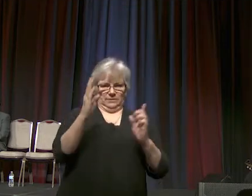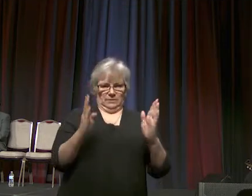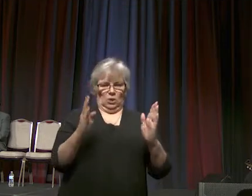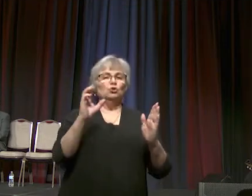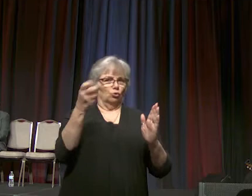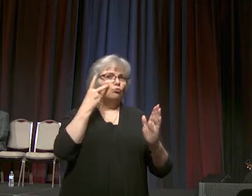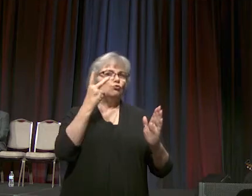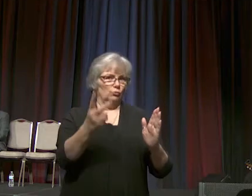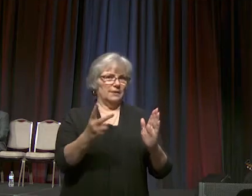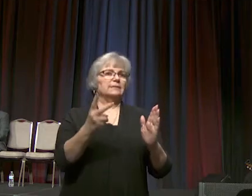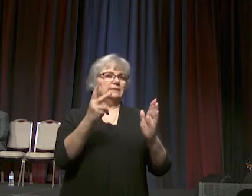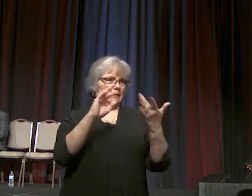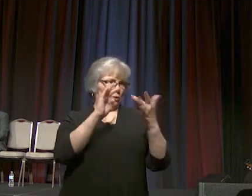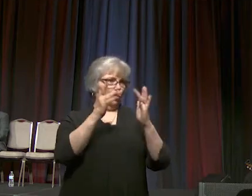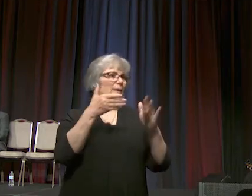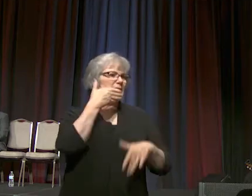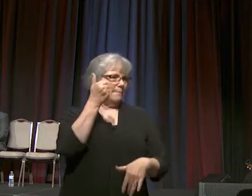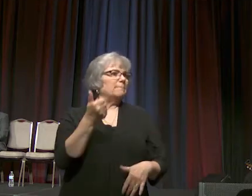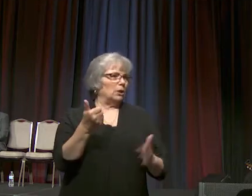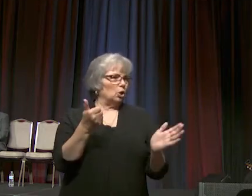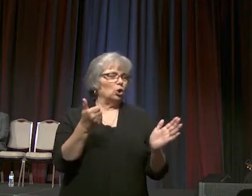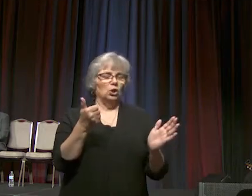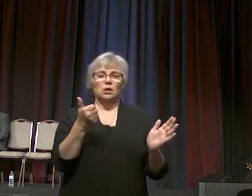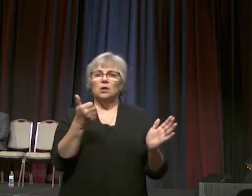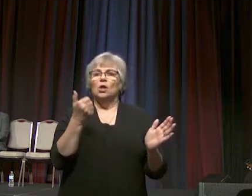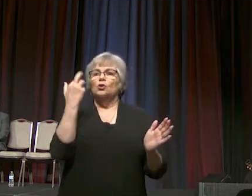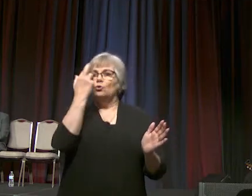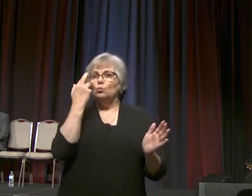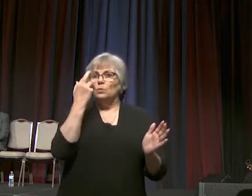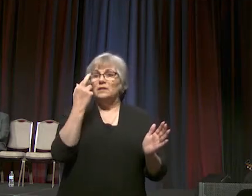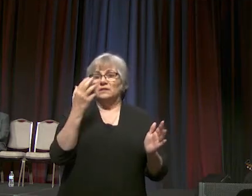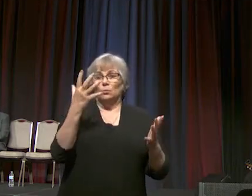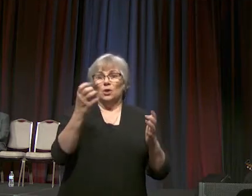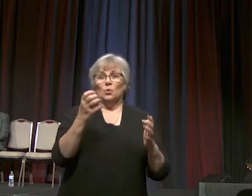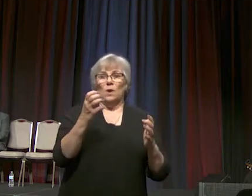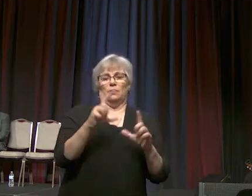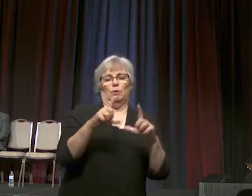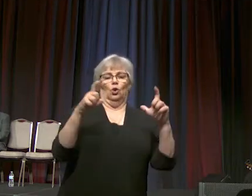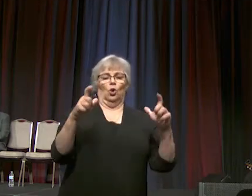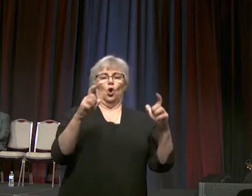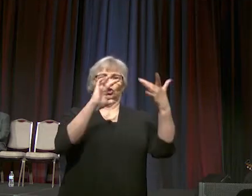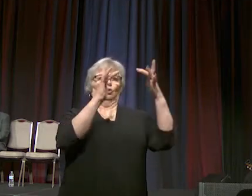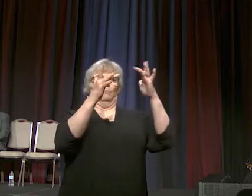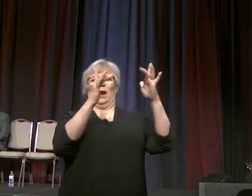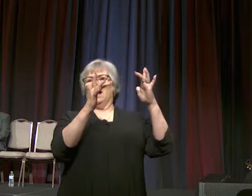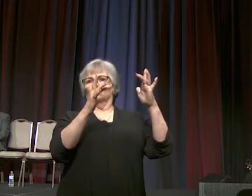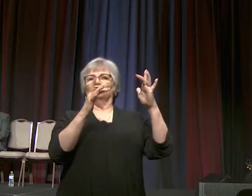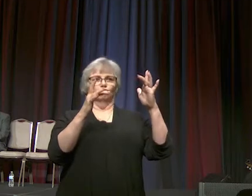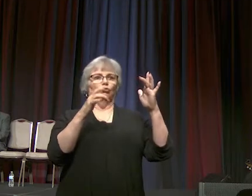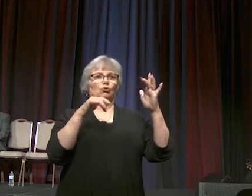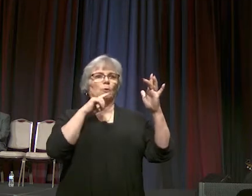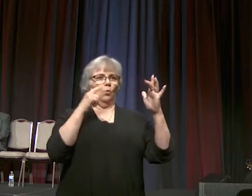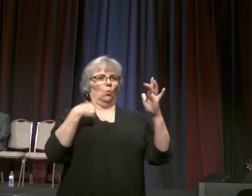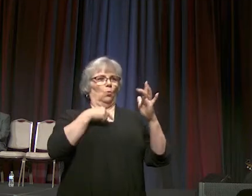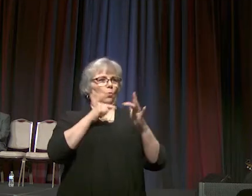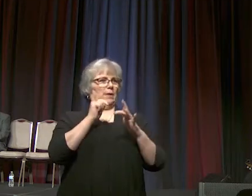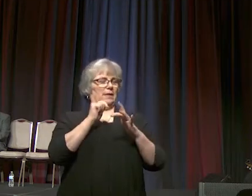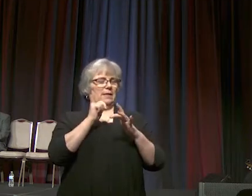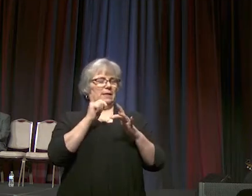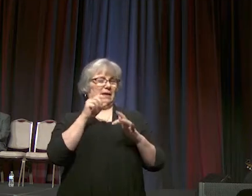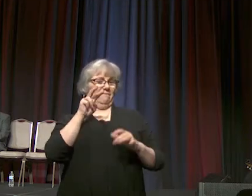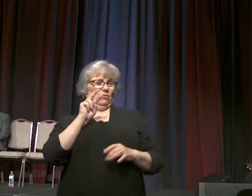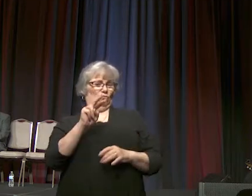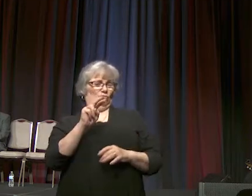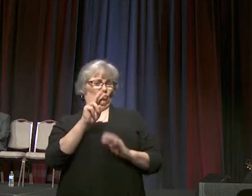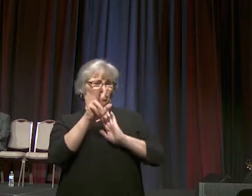easier. And the reason we express the larger browser size is we've built it. If you've looked at